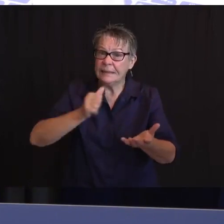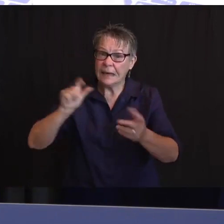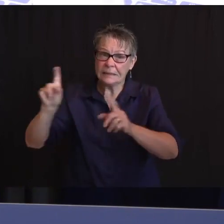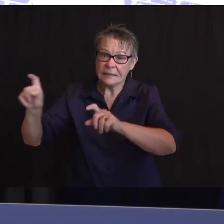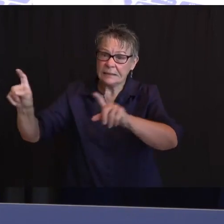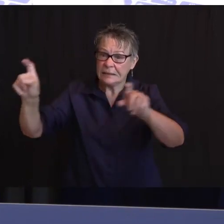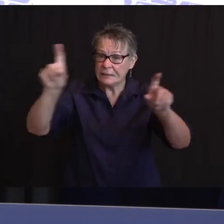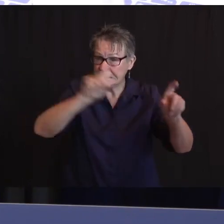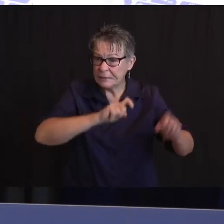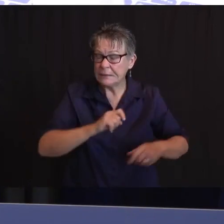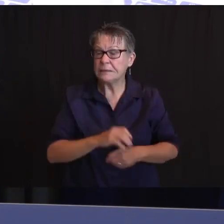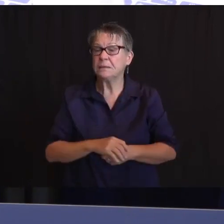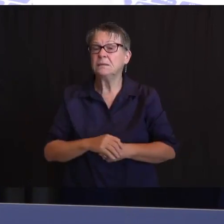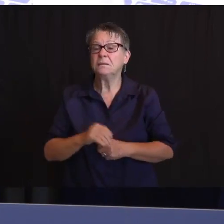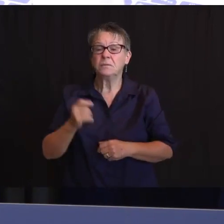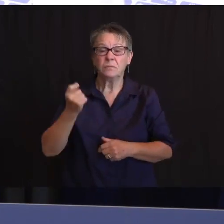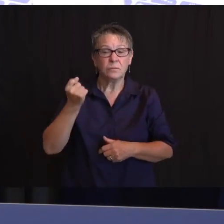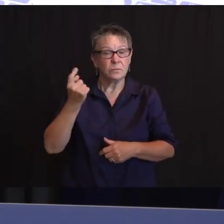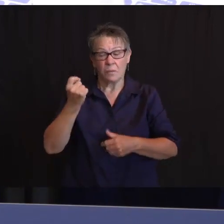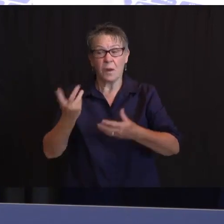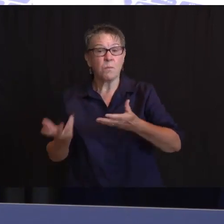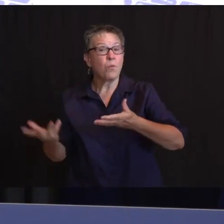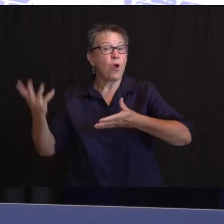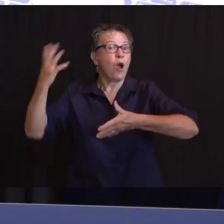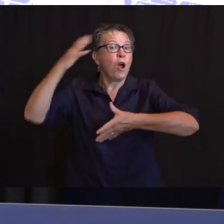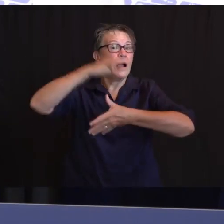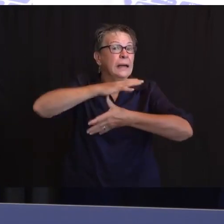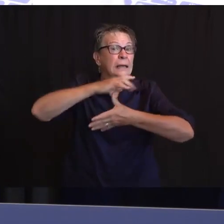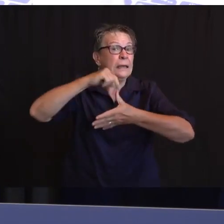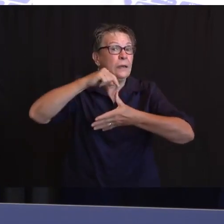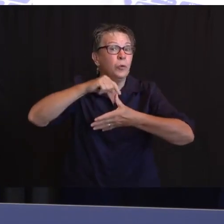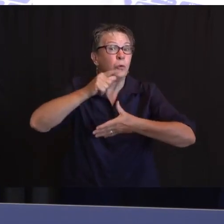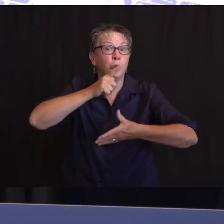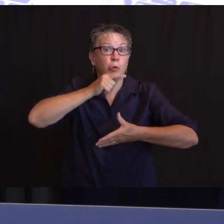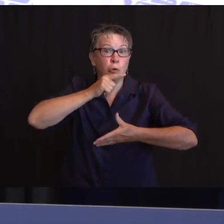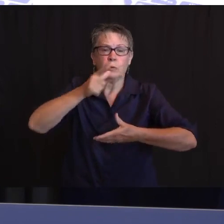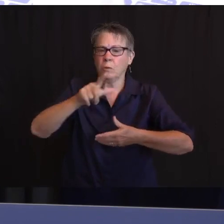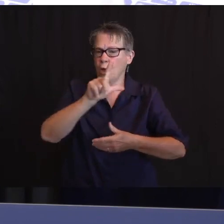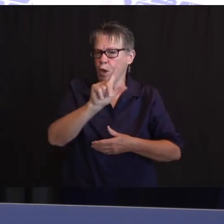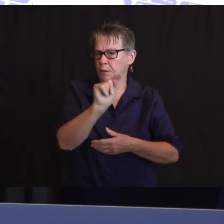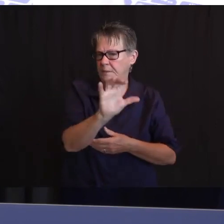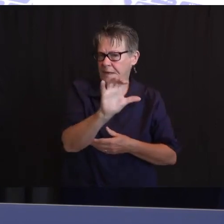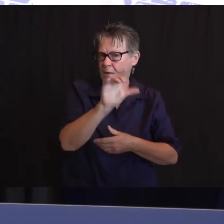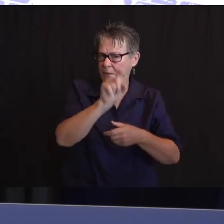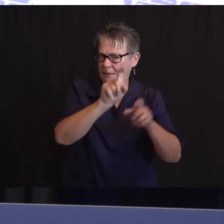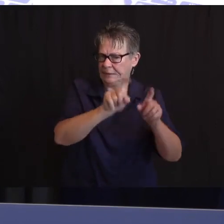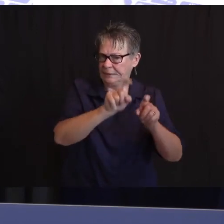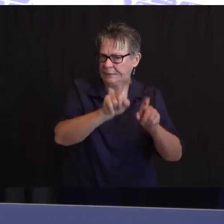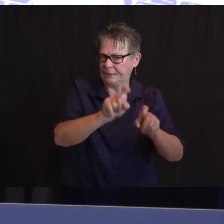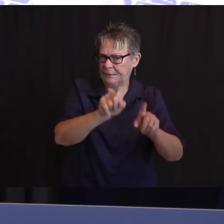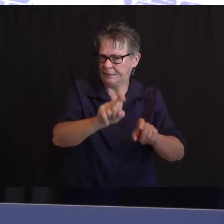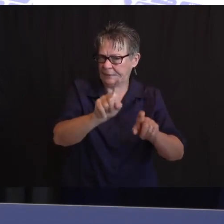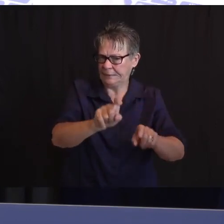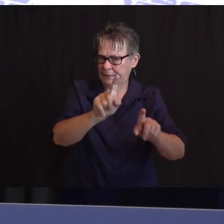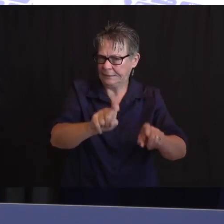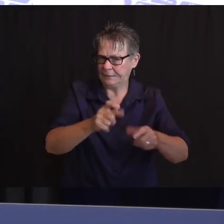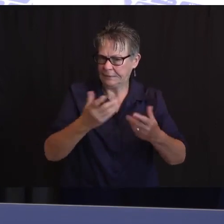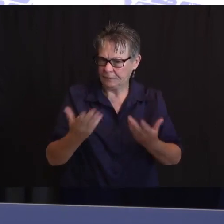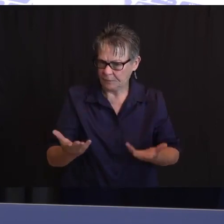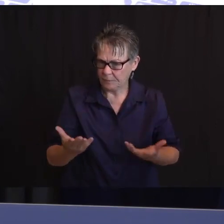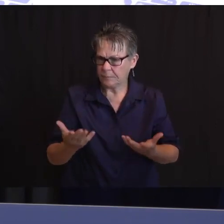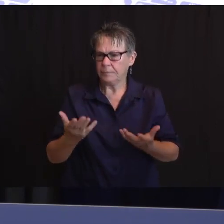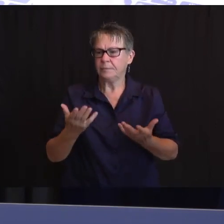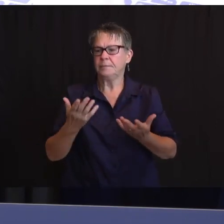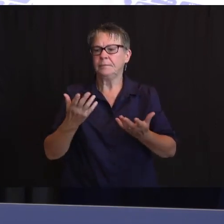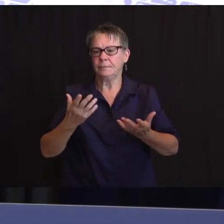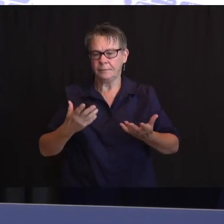of long-term care staff, returning a 1% positivity, and 355,000 tests on